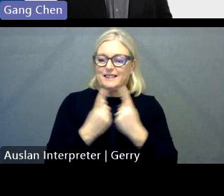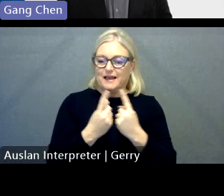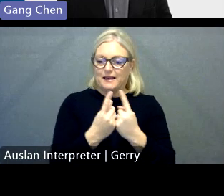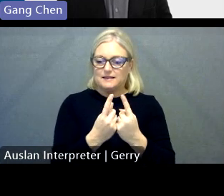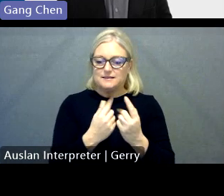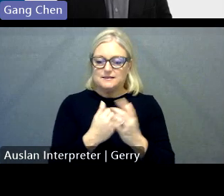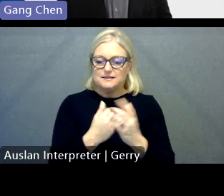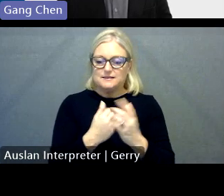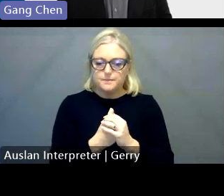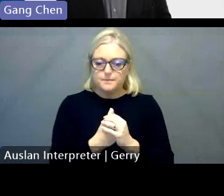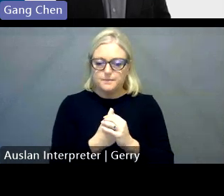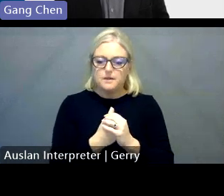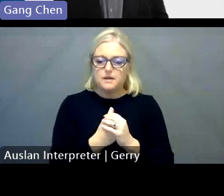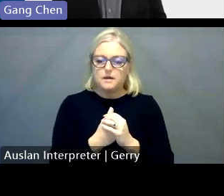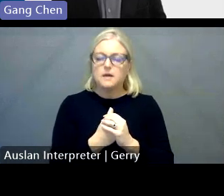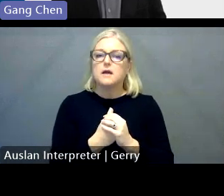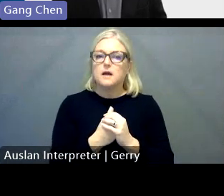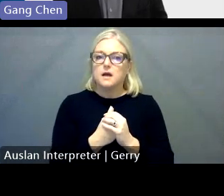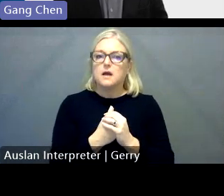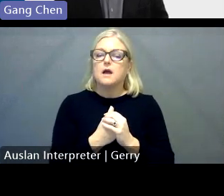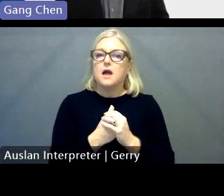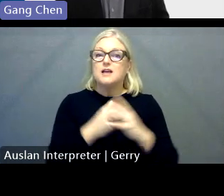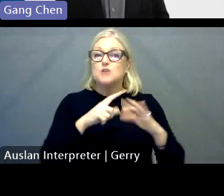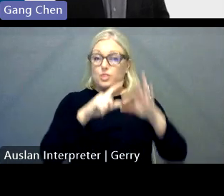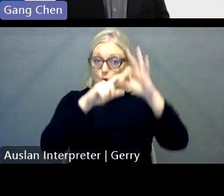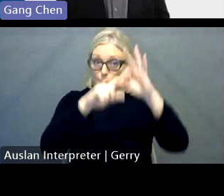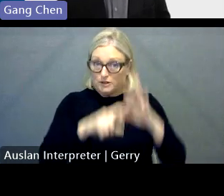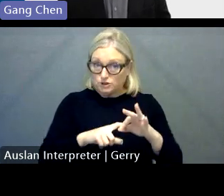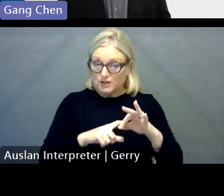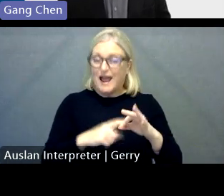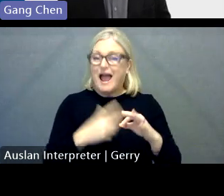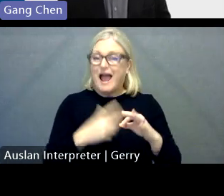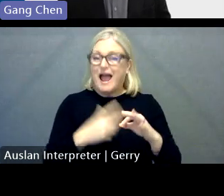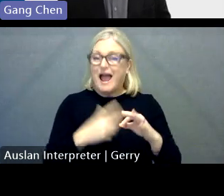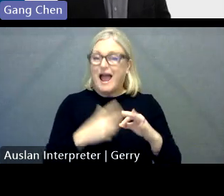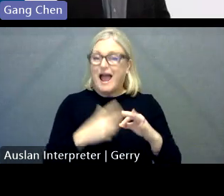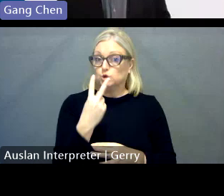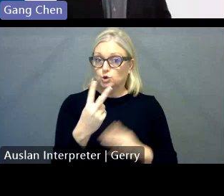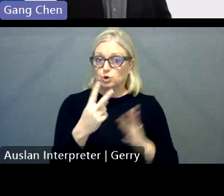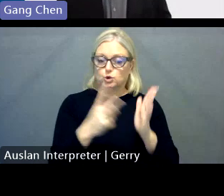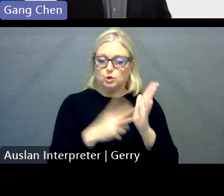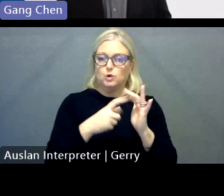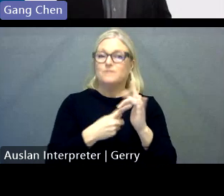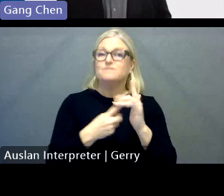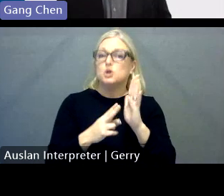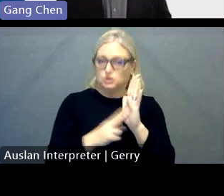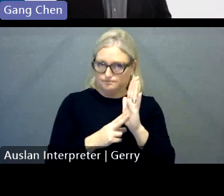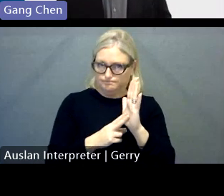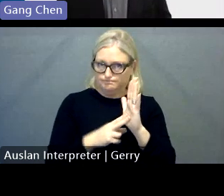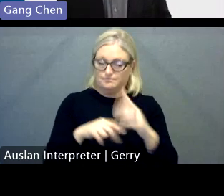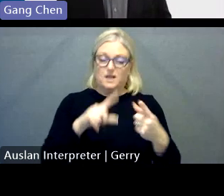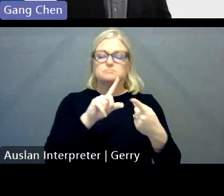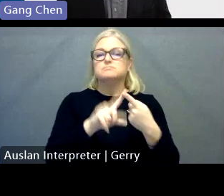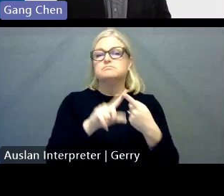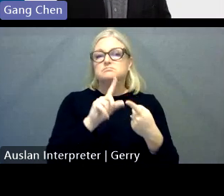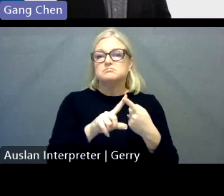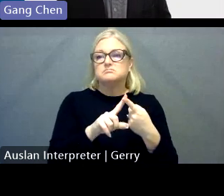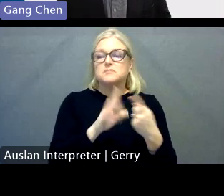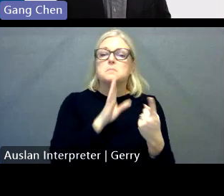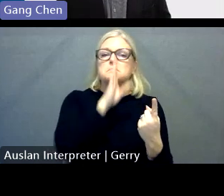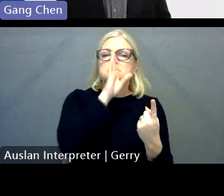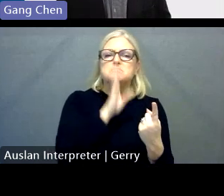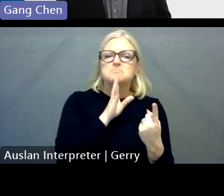the questionnaire into 2 versions at this stage. The first is the standard version, and the second one